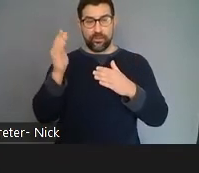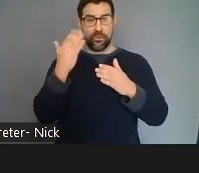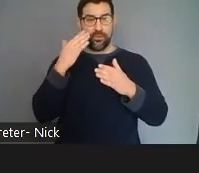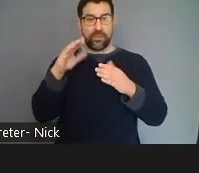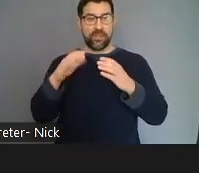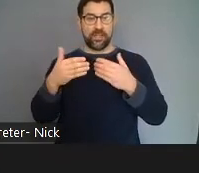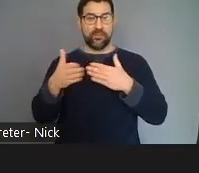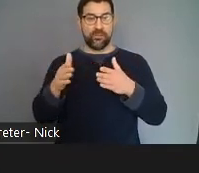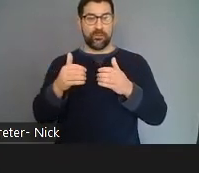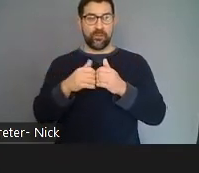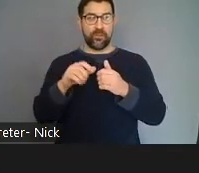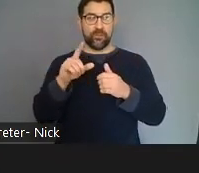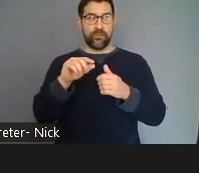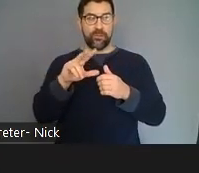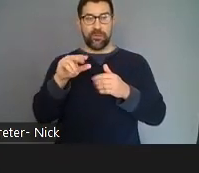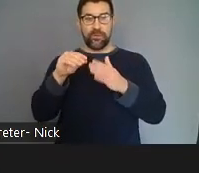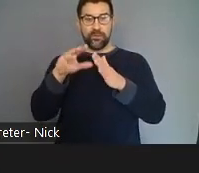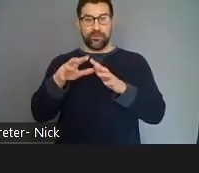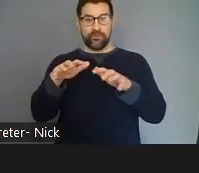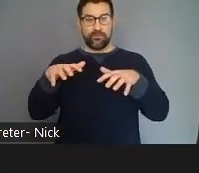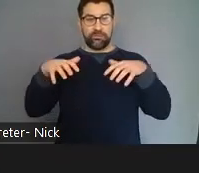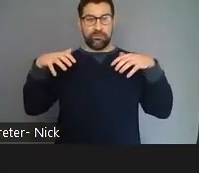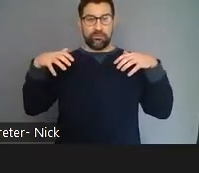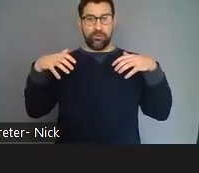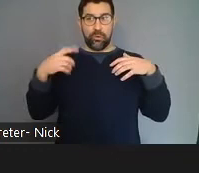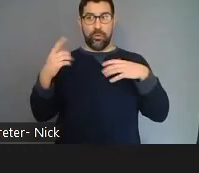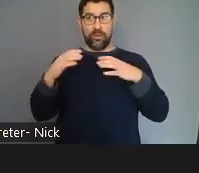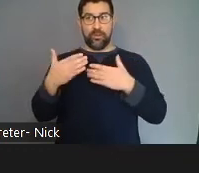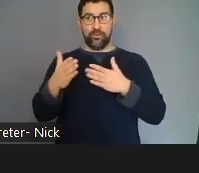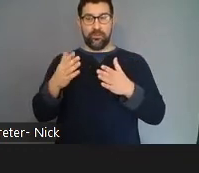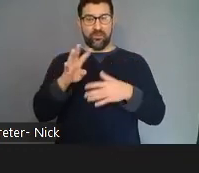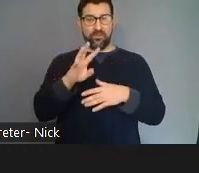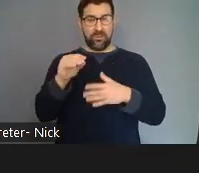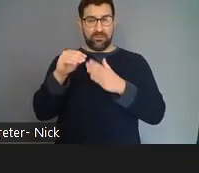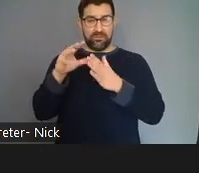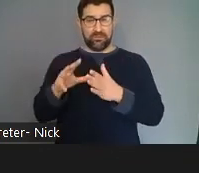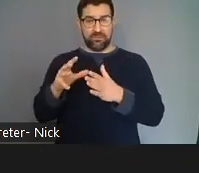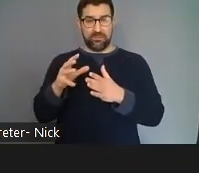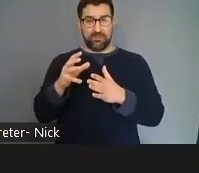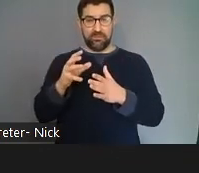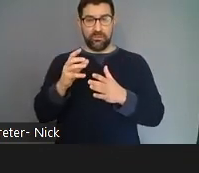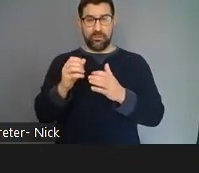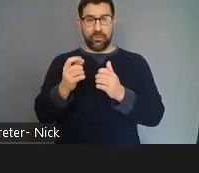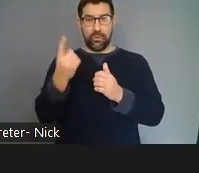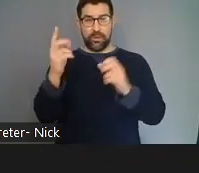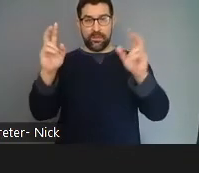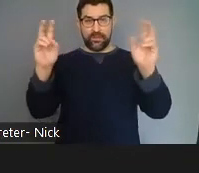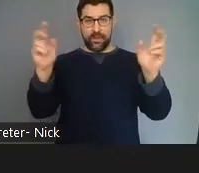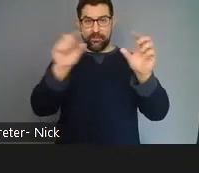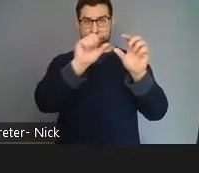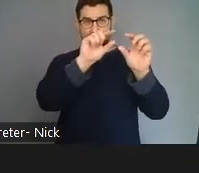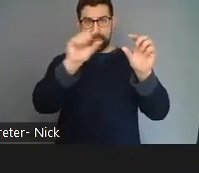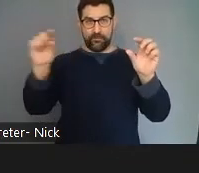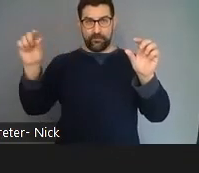with 20 to 30 students. I sit in one classroom that has 40 students in it with one topic on the board, and we're